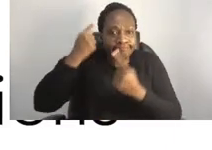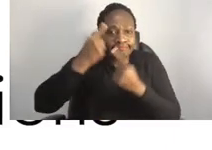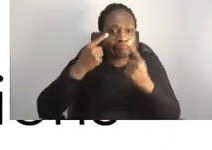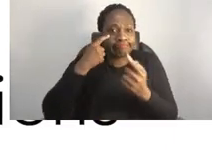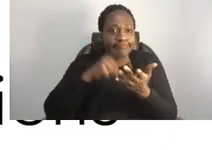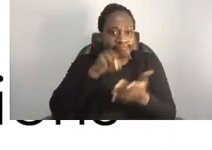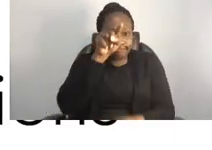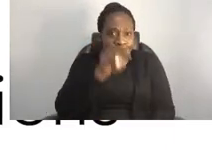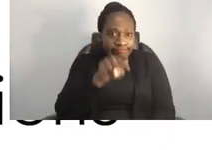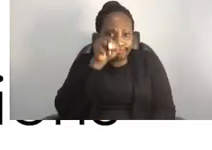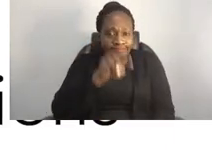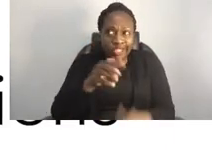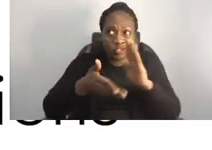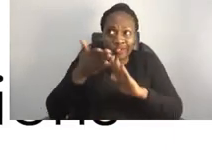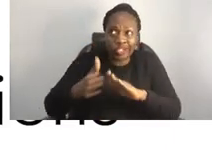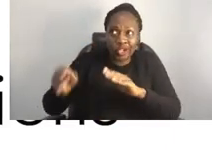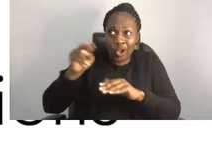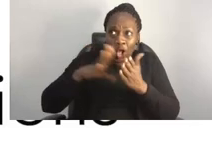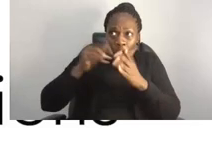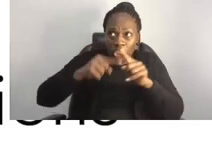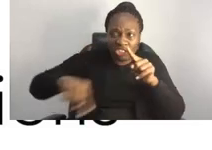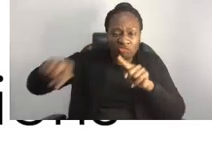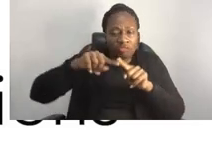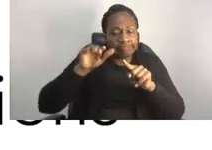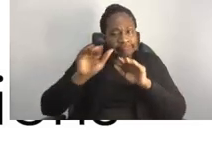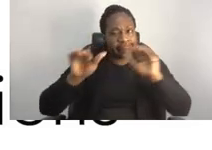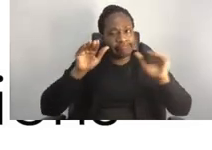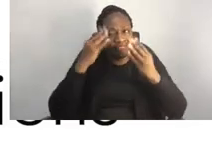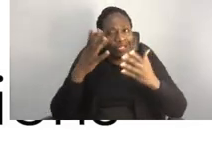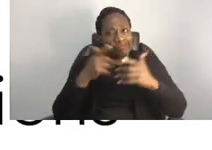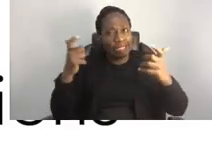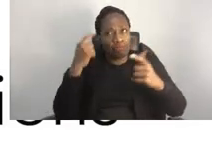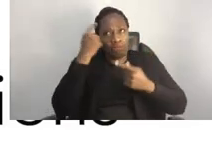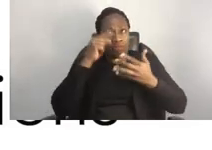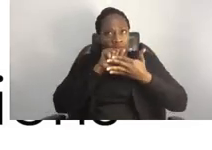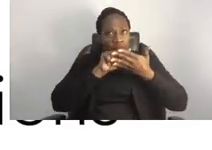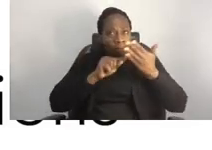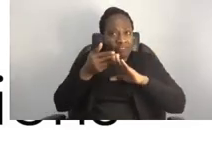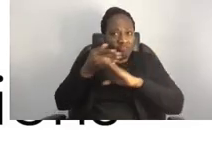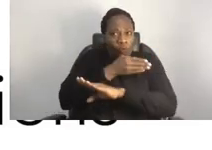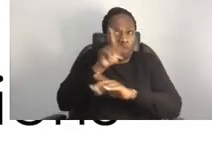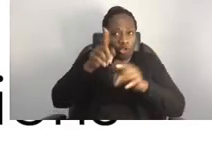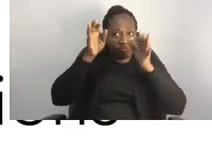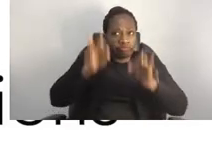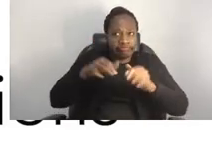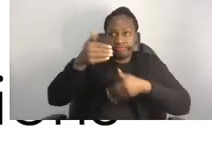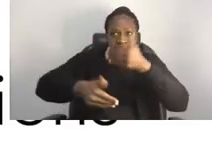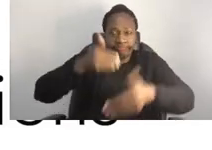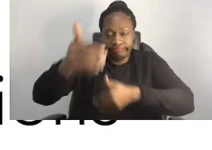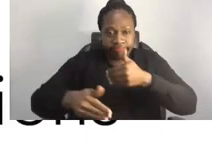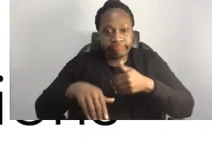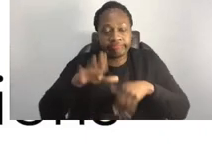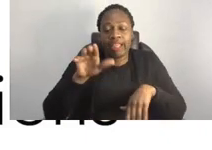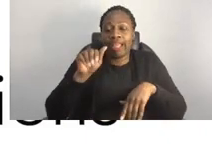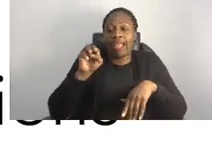as you consider running your own learning circle. We want to make you aware of some big things to consider ahead of time. Amanda